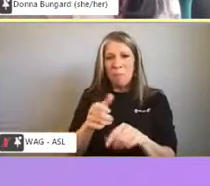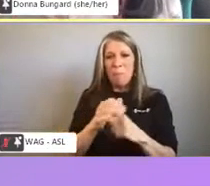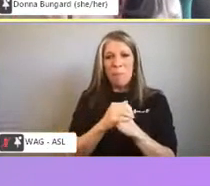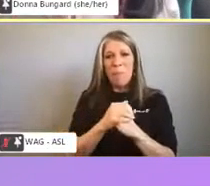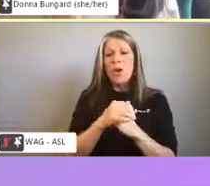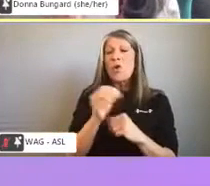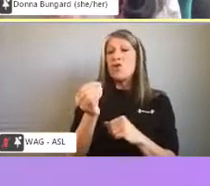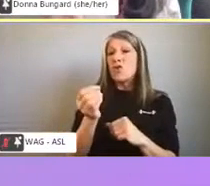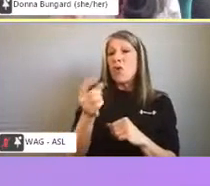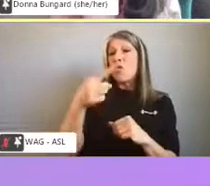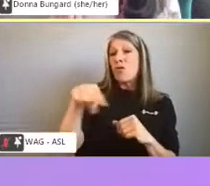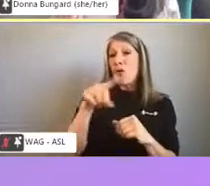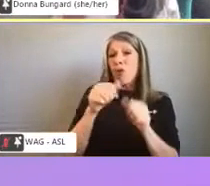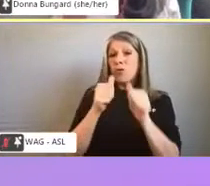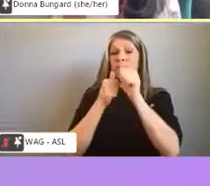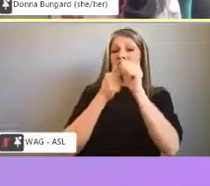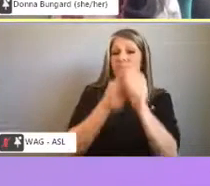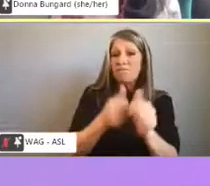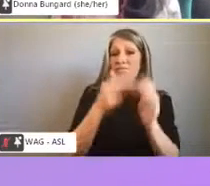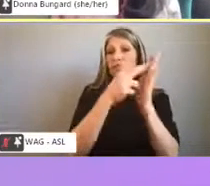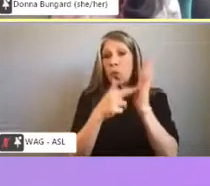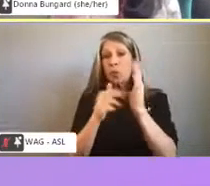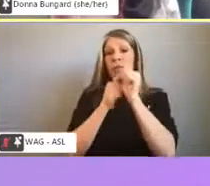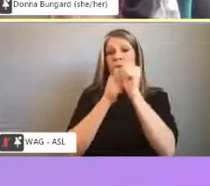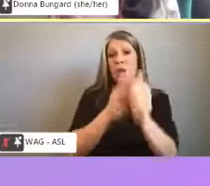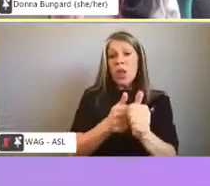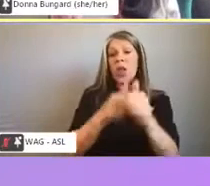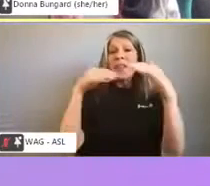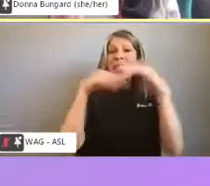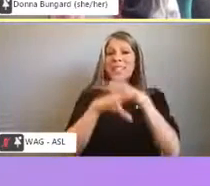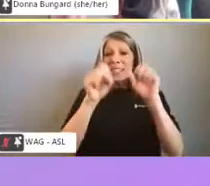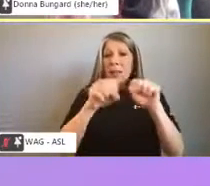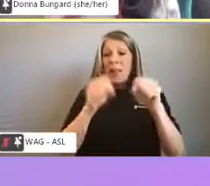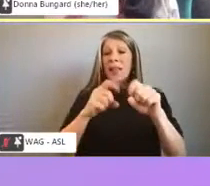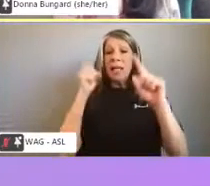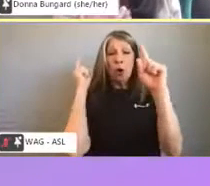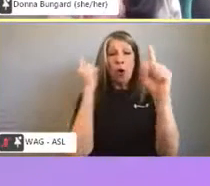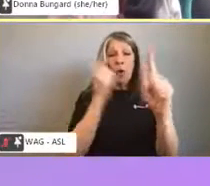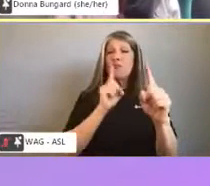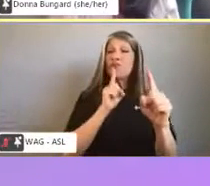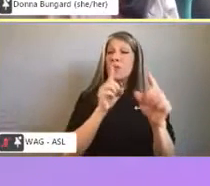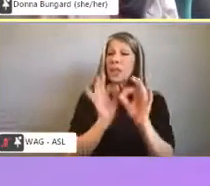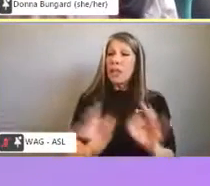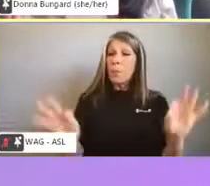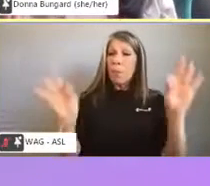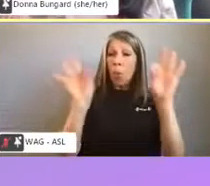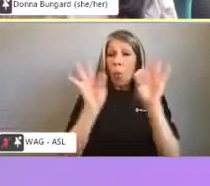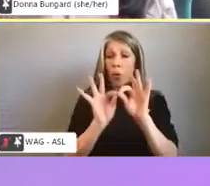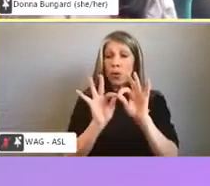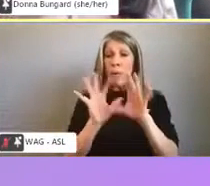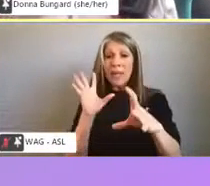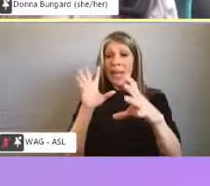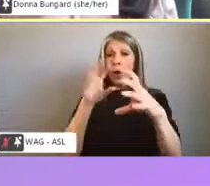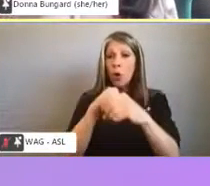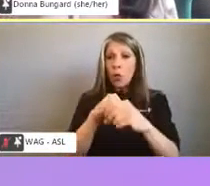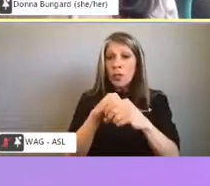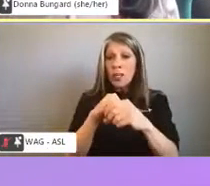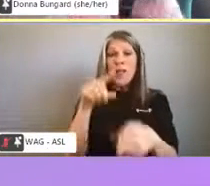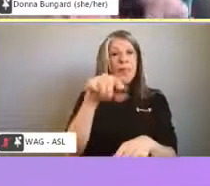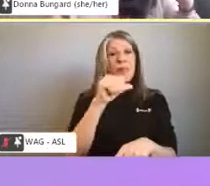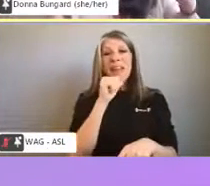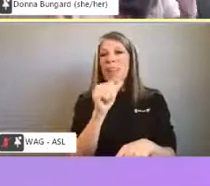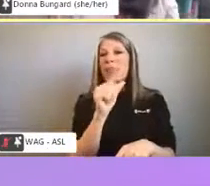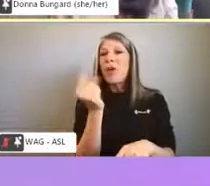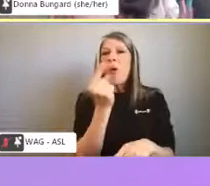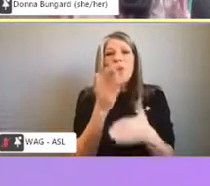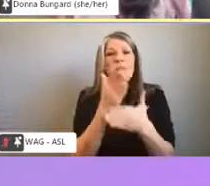So though these compliance and these accessibility goals are vital to being inclusive, they are not the only